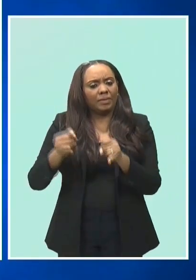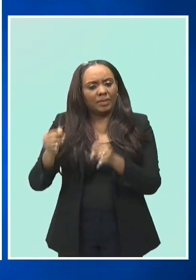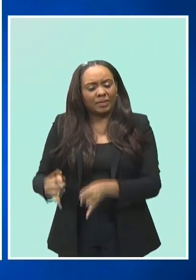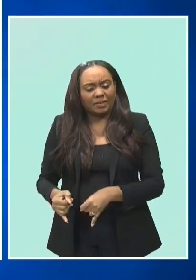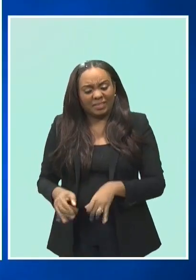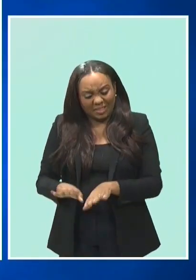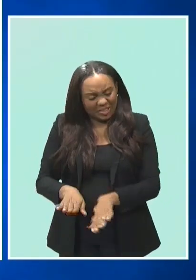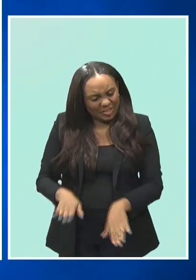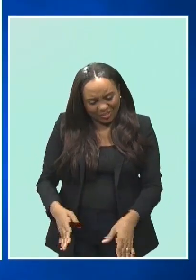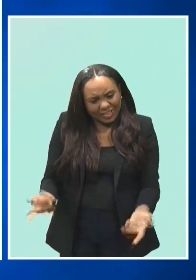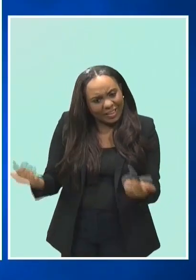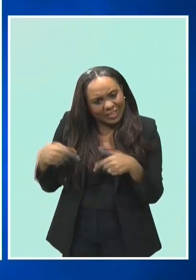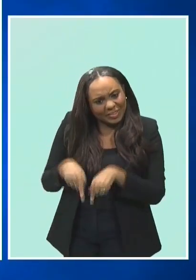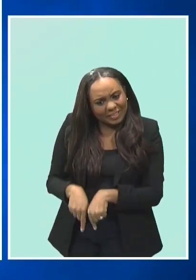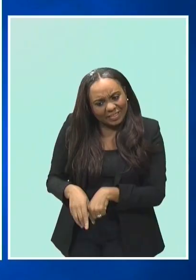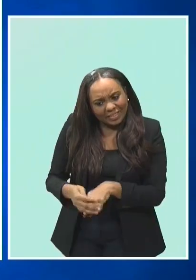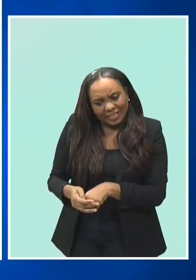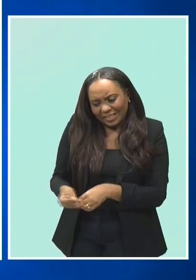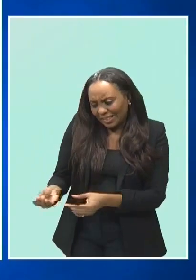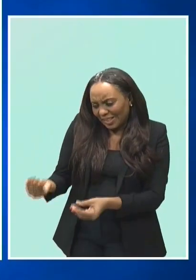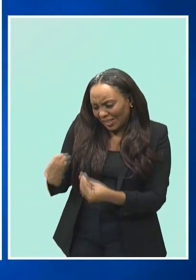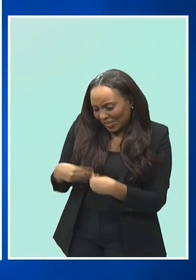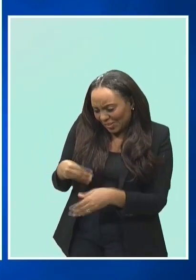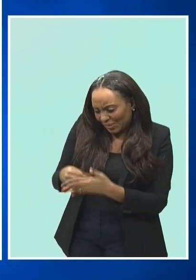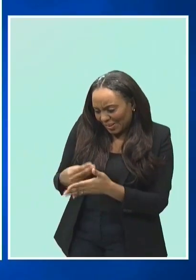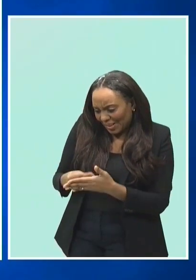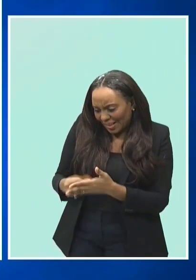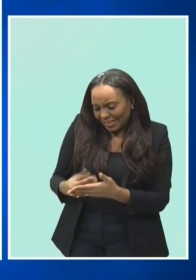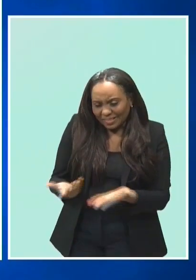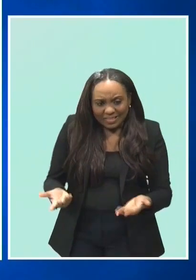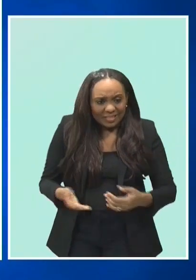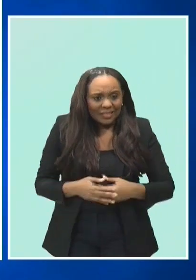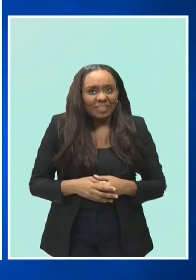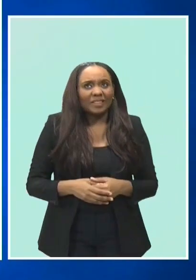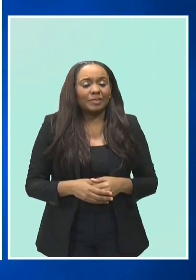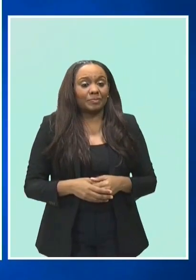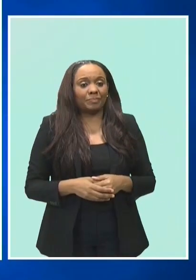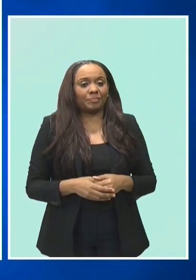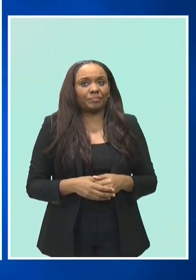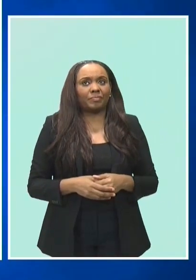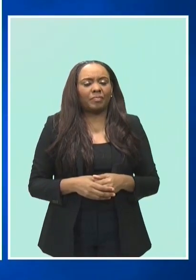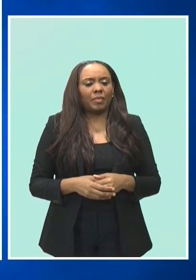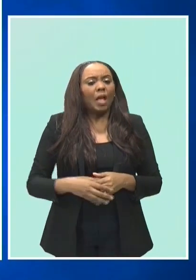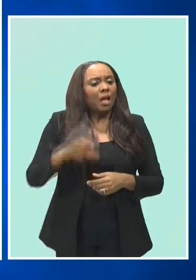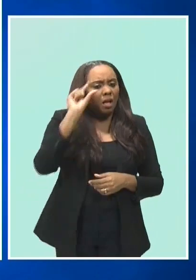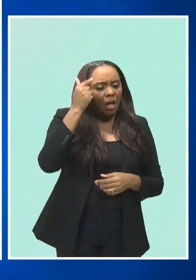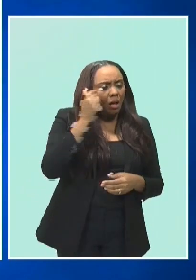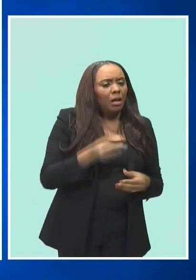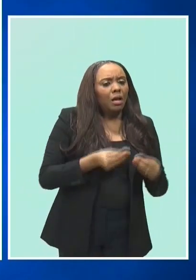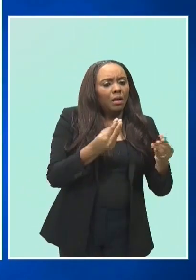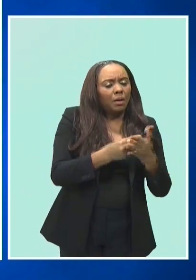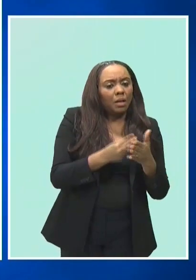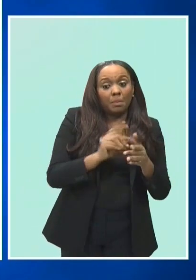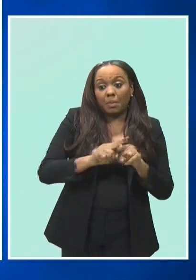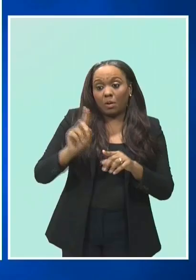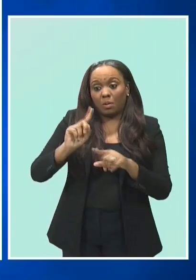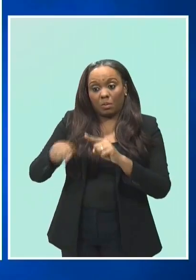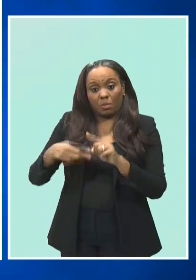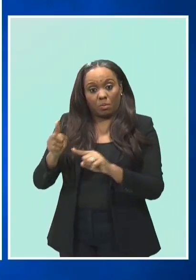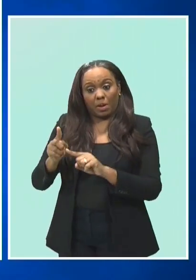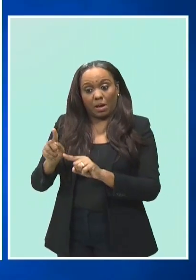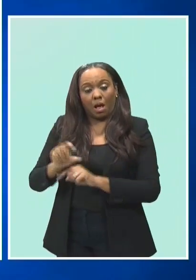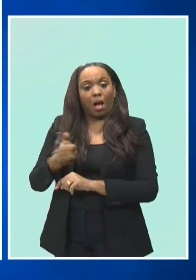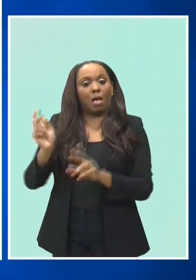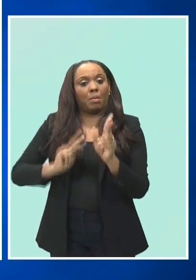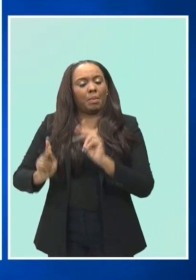the little children who came with their $5, you know? It's one thing for government to give money. when you see the citizens of Barbados coming together and pooling together